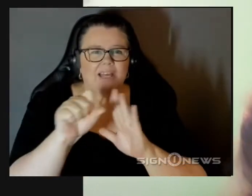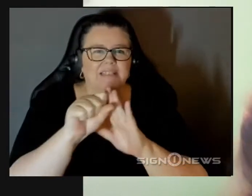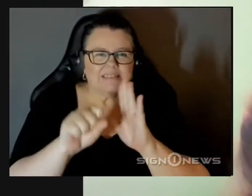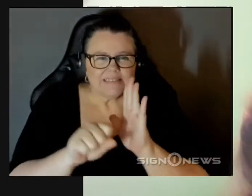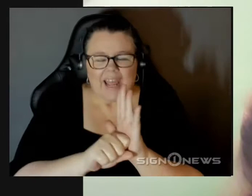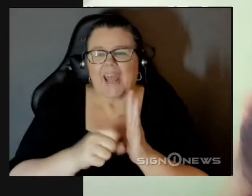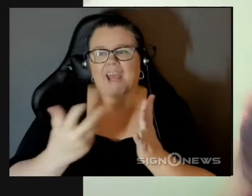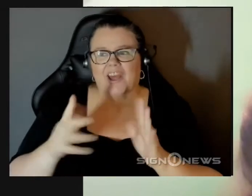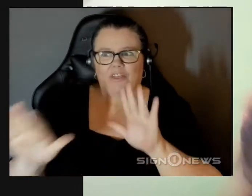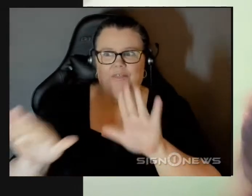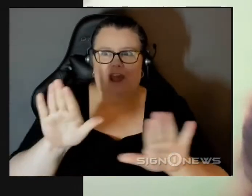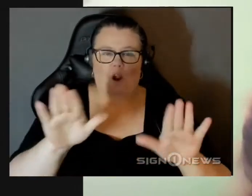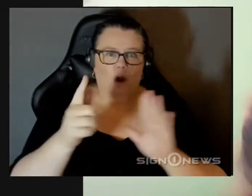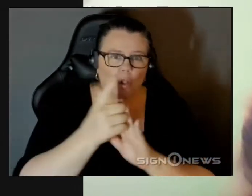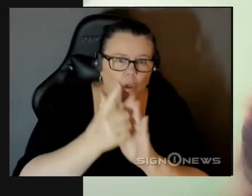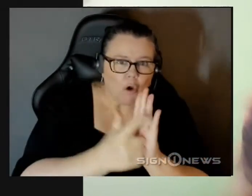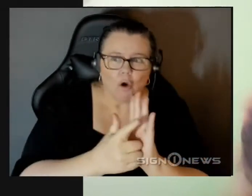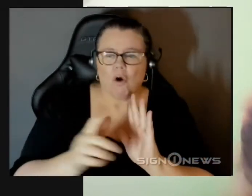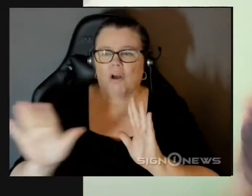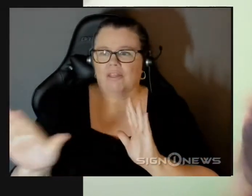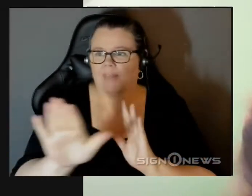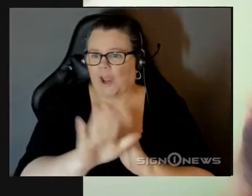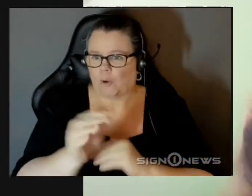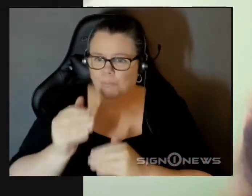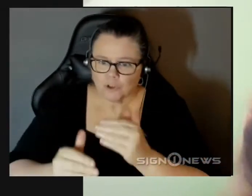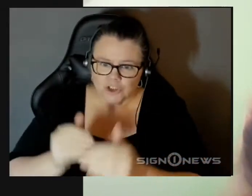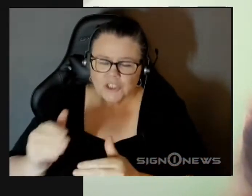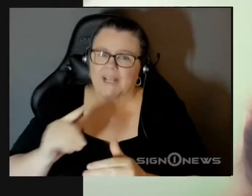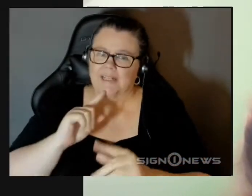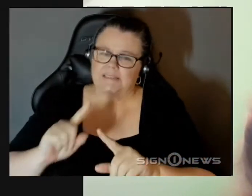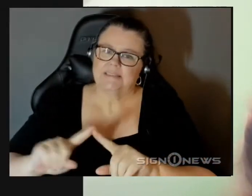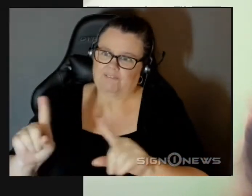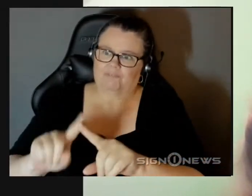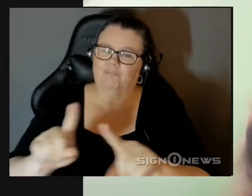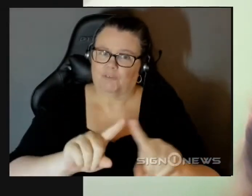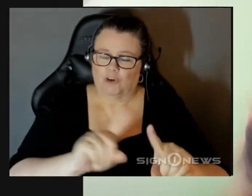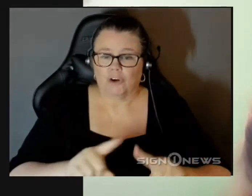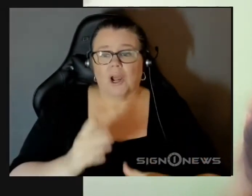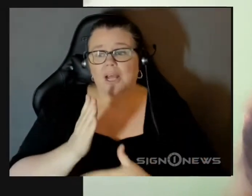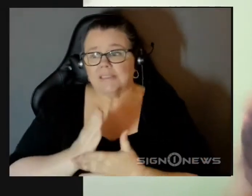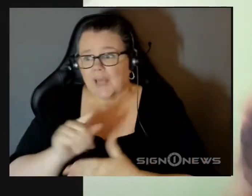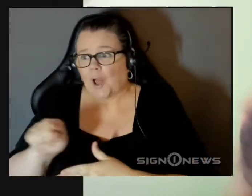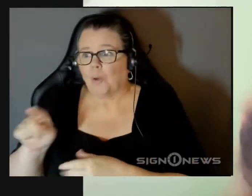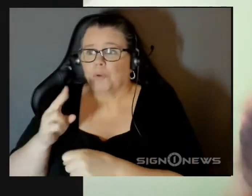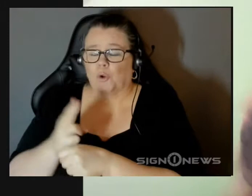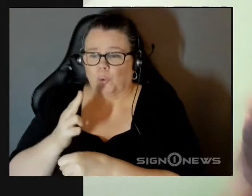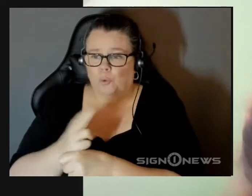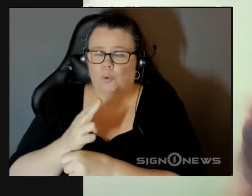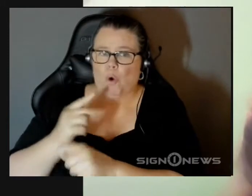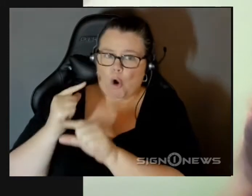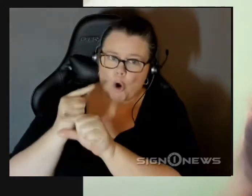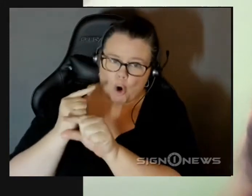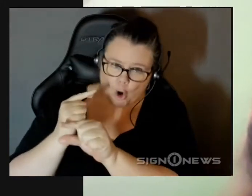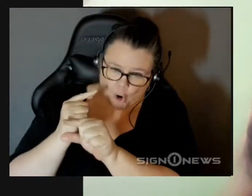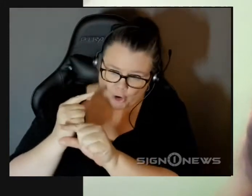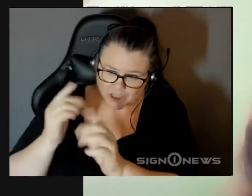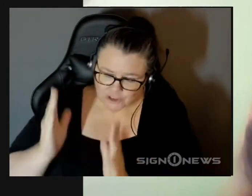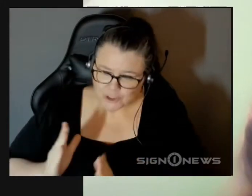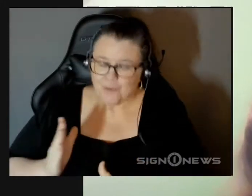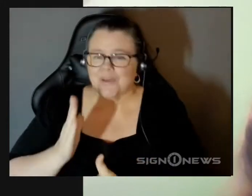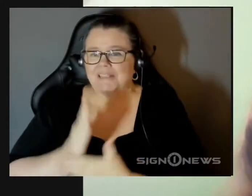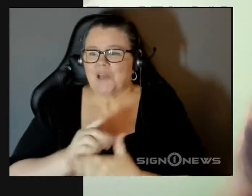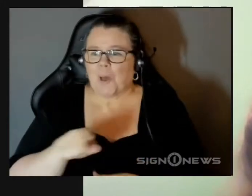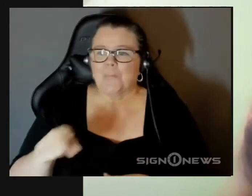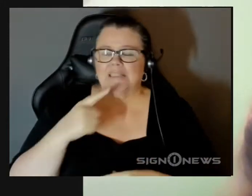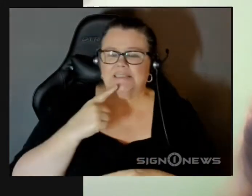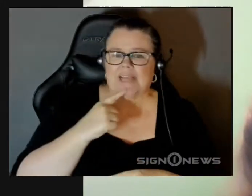and conservatorship. Some states use the term guardian, others use conservator, and still others have other state-specific kind of terms